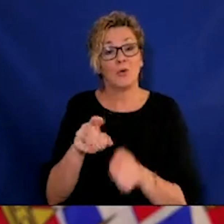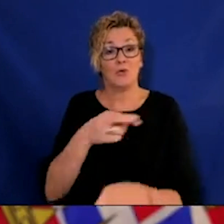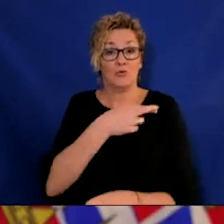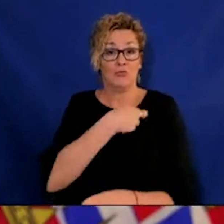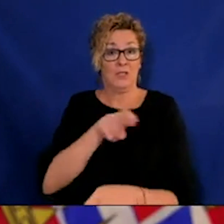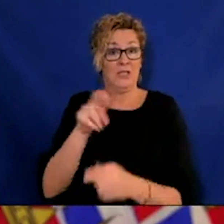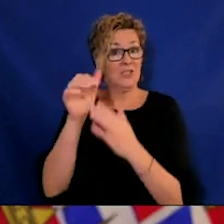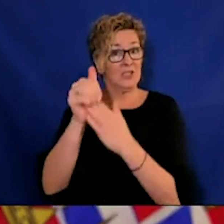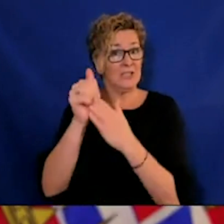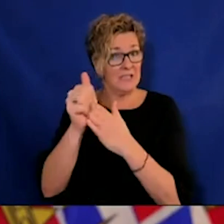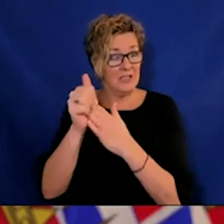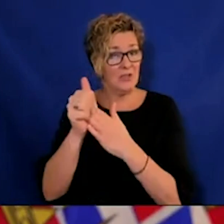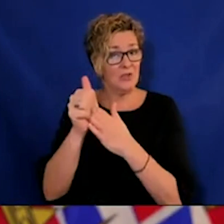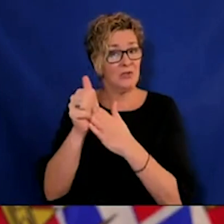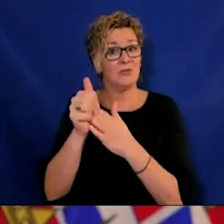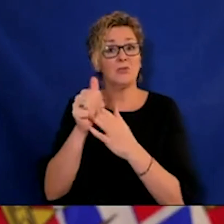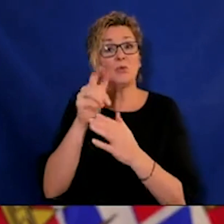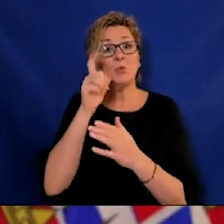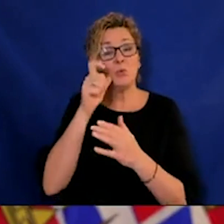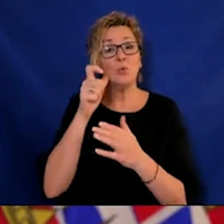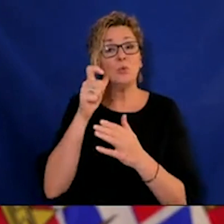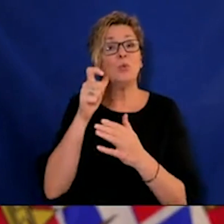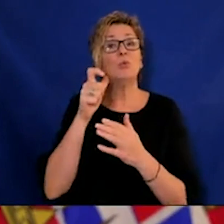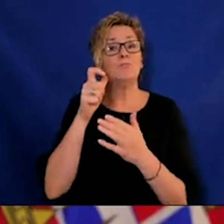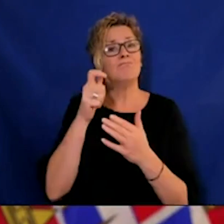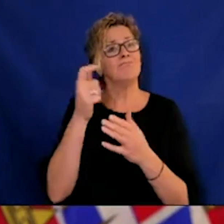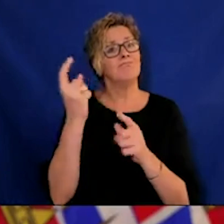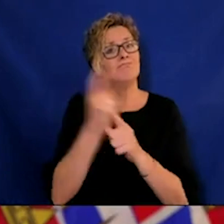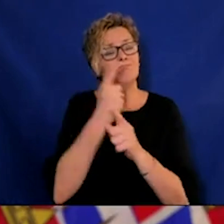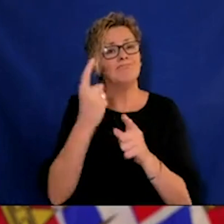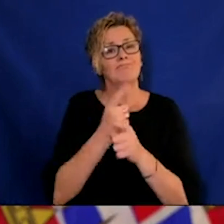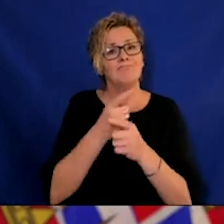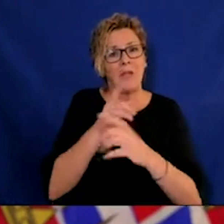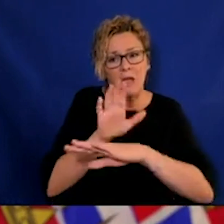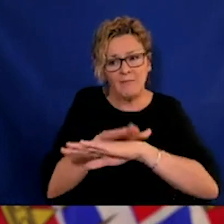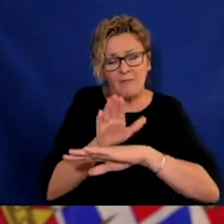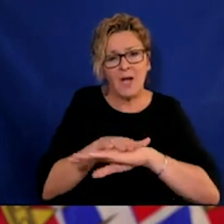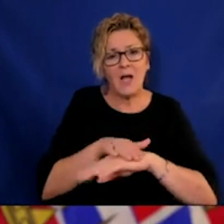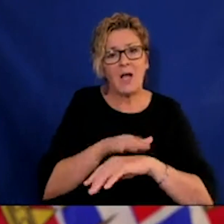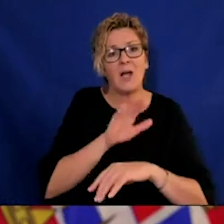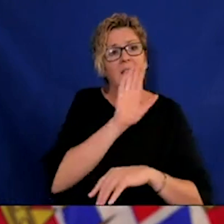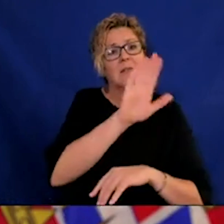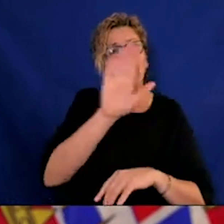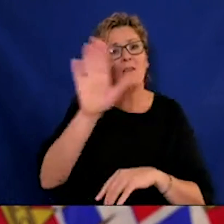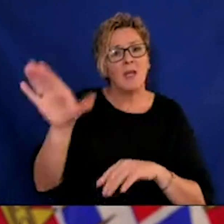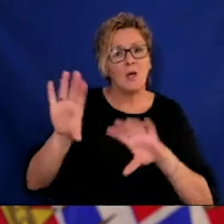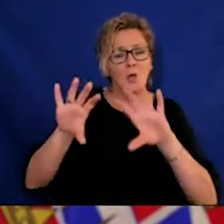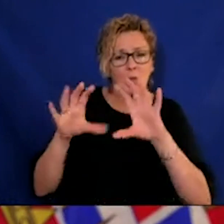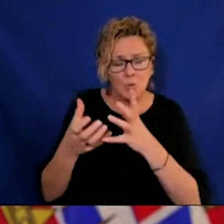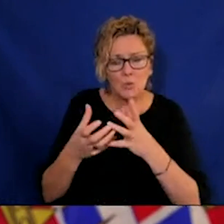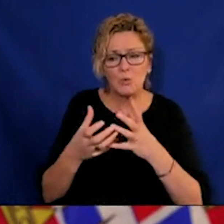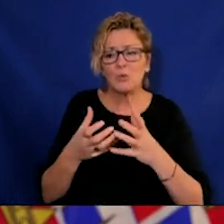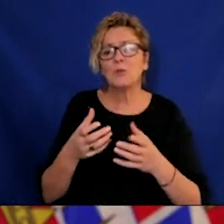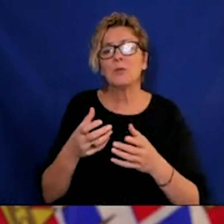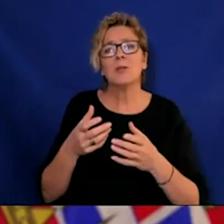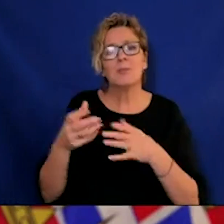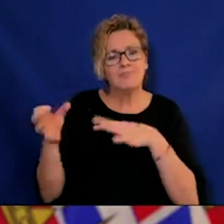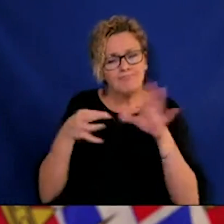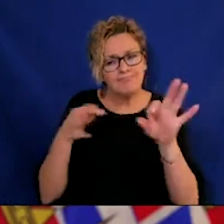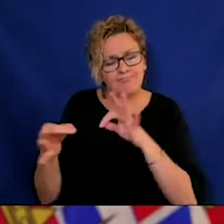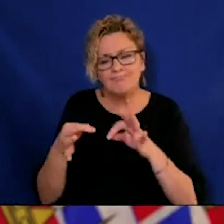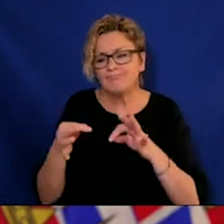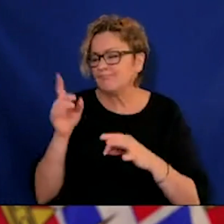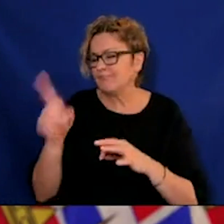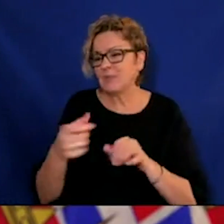congregations safely in these most challenging of times. People are following these orders and using